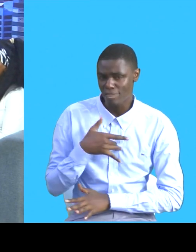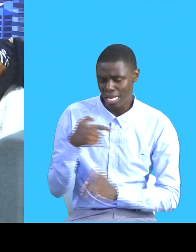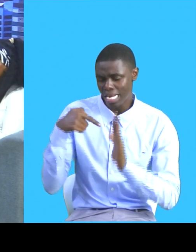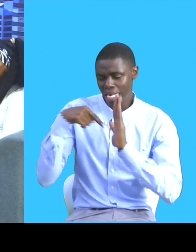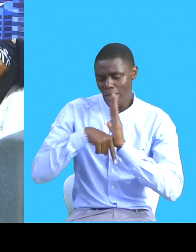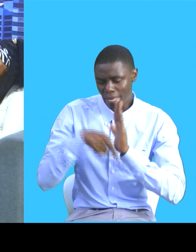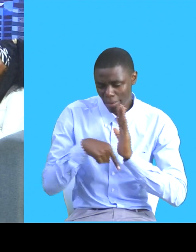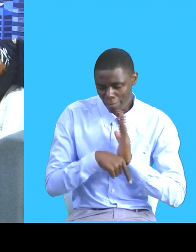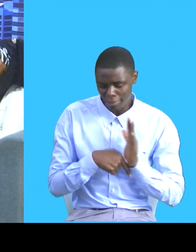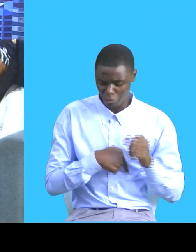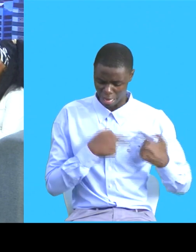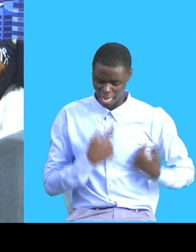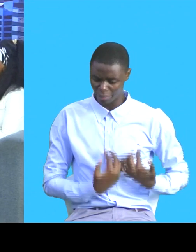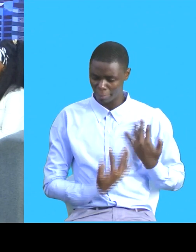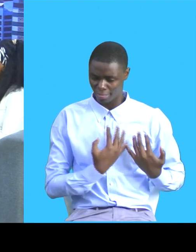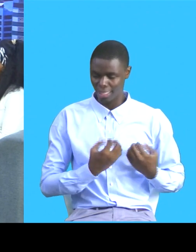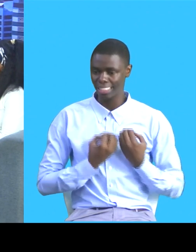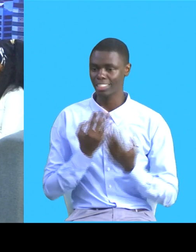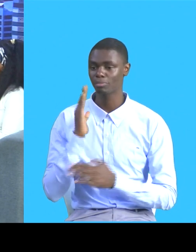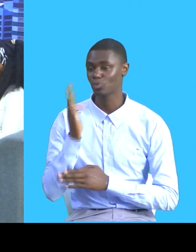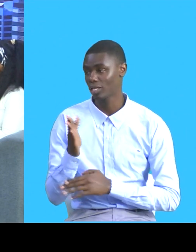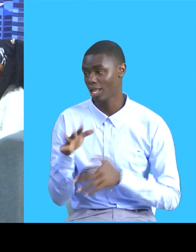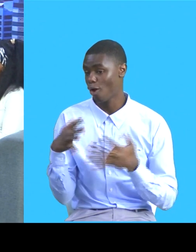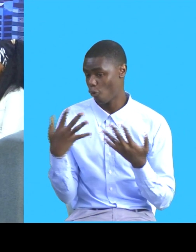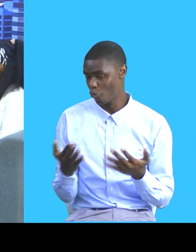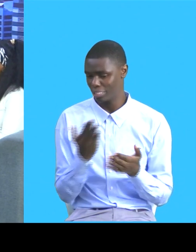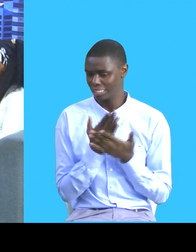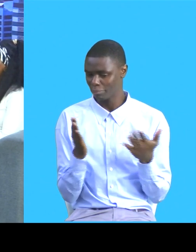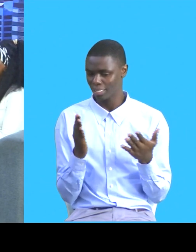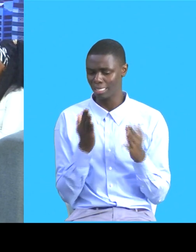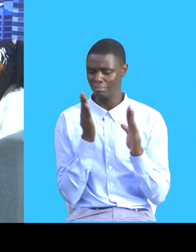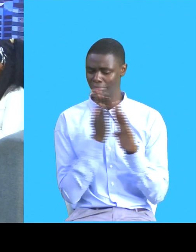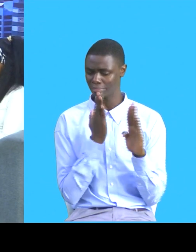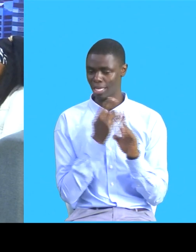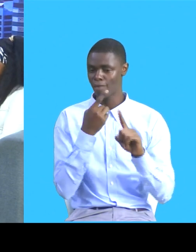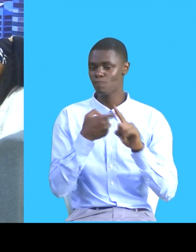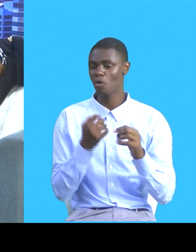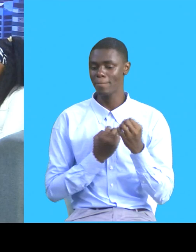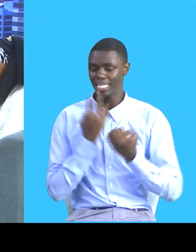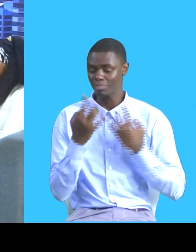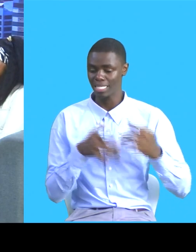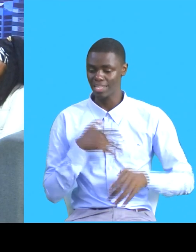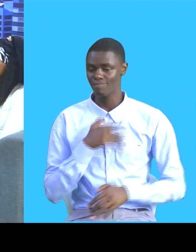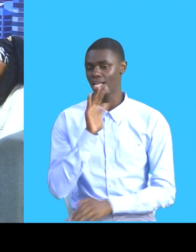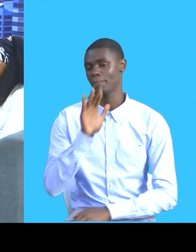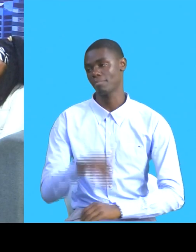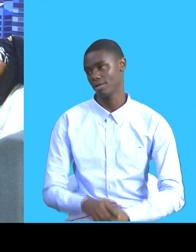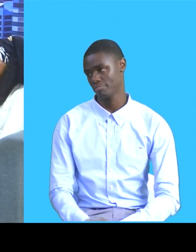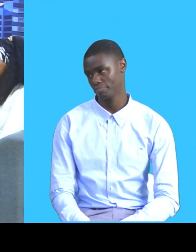down it's burning, or the thing that is hiding them from expressing their feelings.